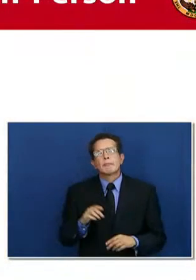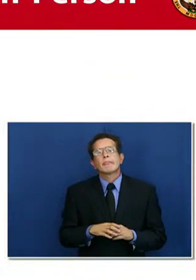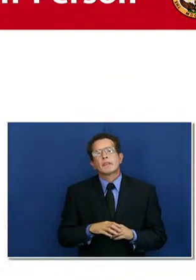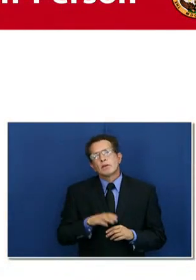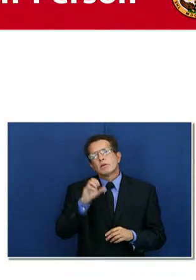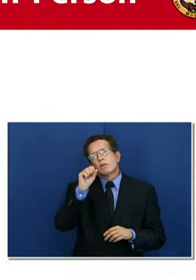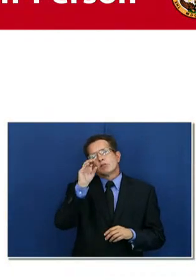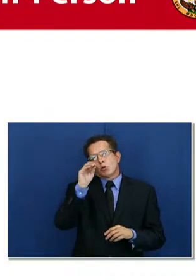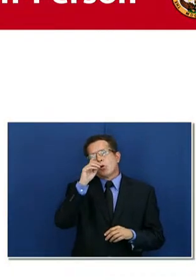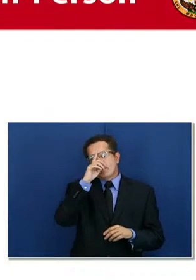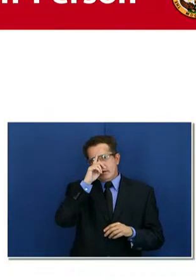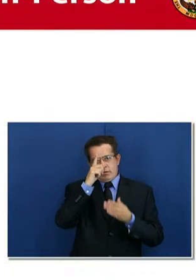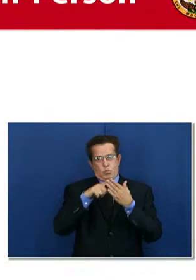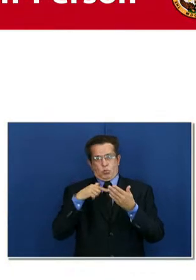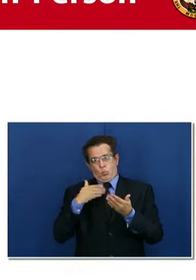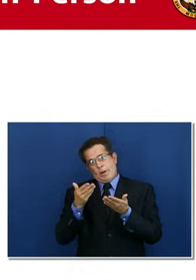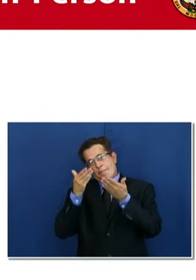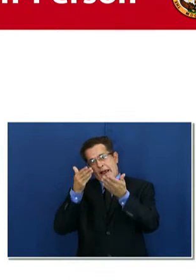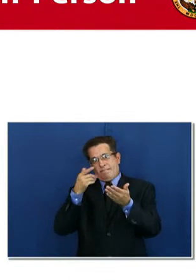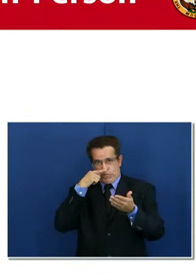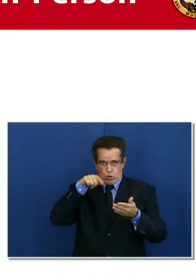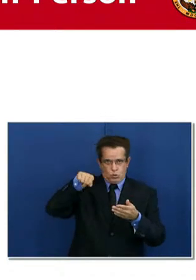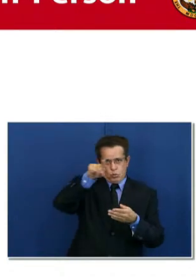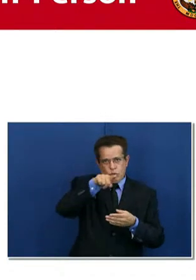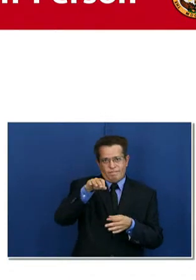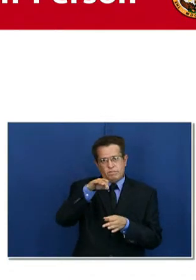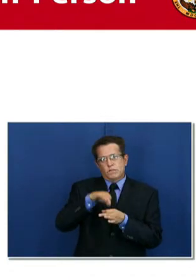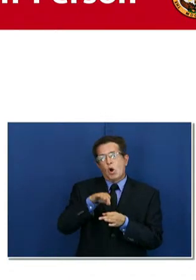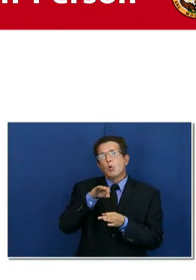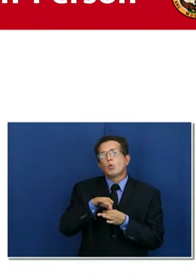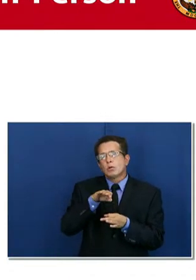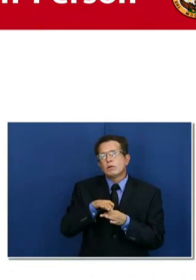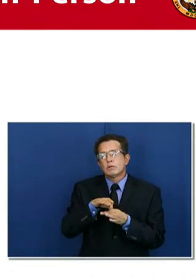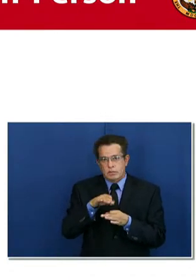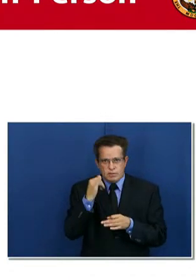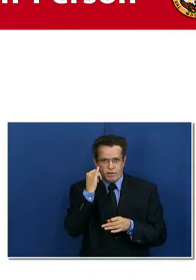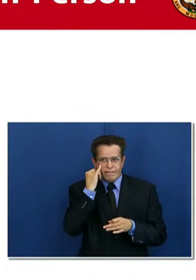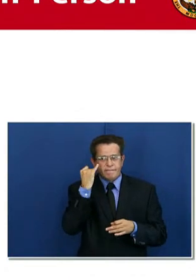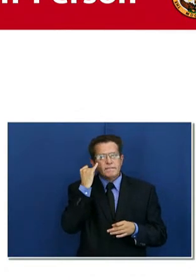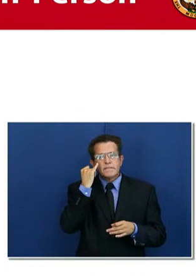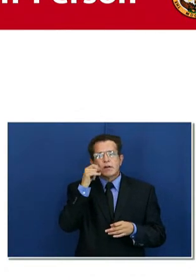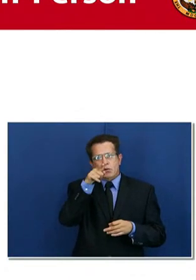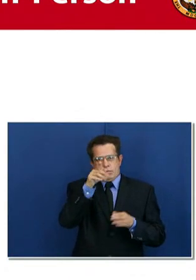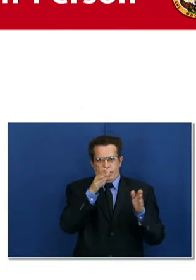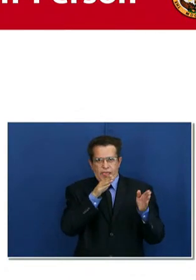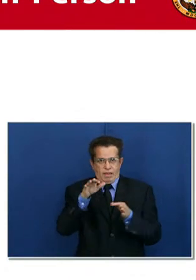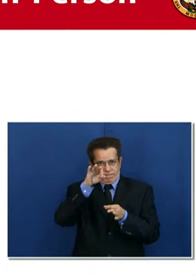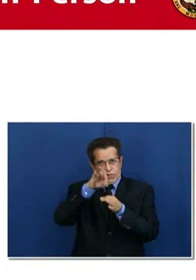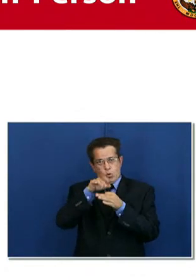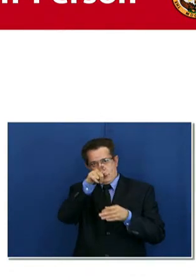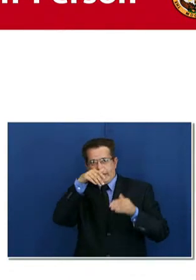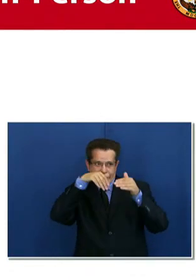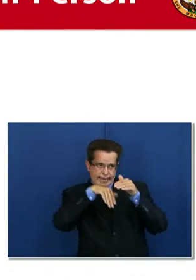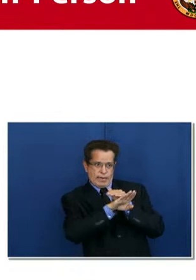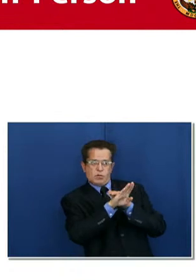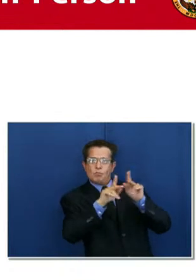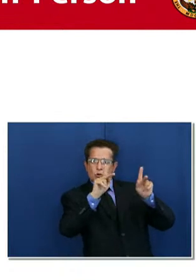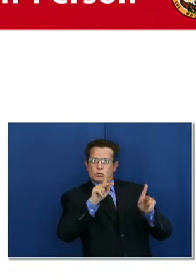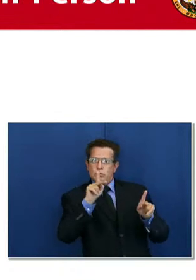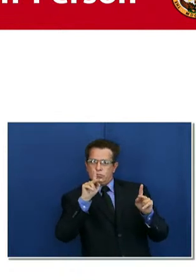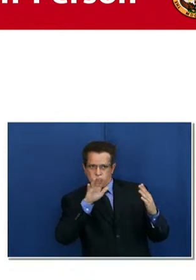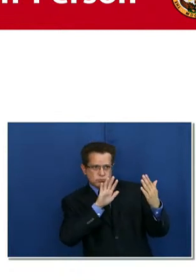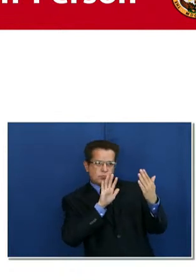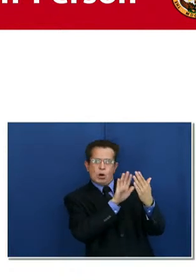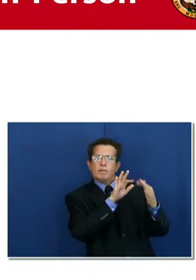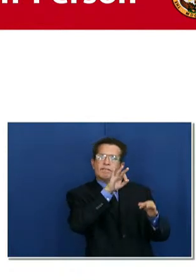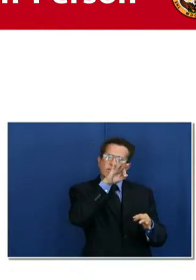So, what are we recommending to all voters that are out there? If you are planning on voting in person, and we know that there are individuals that